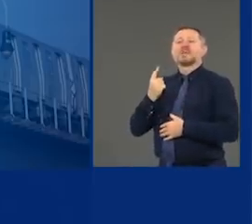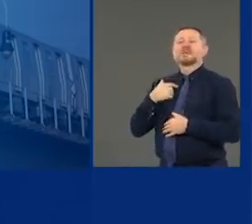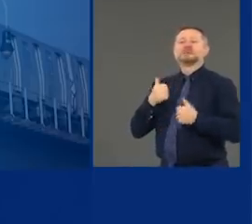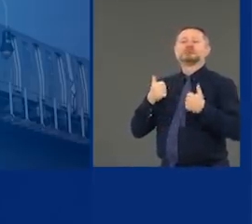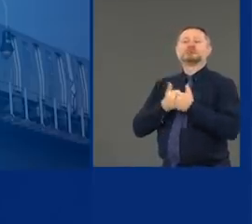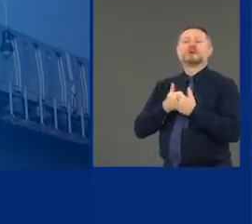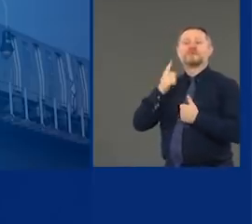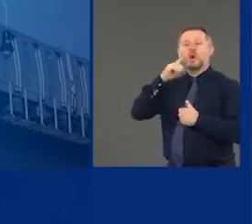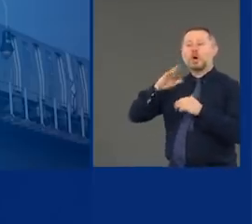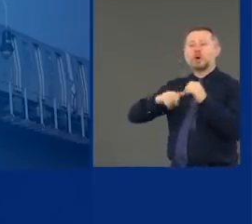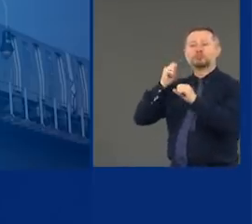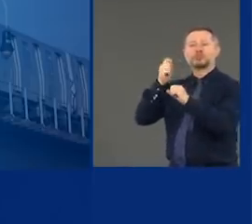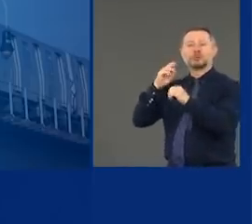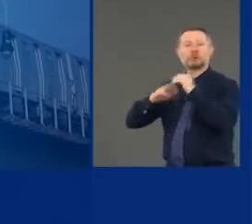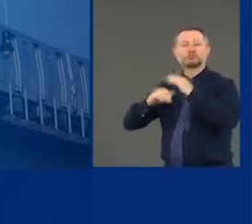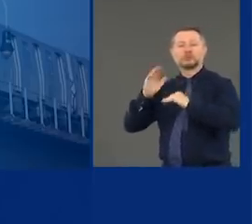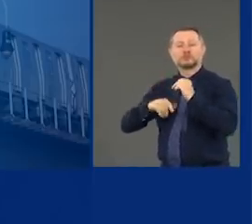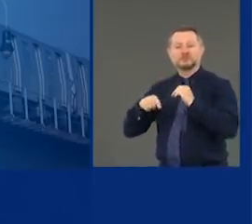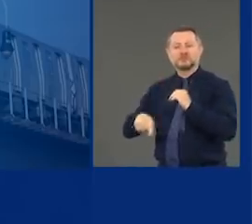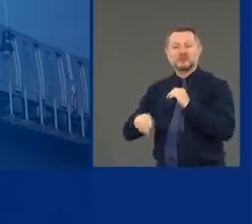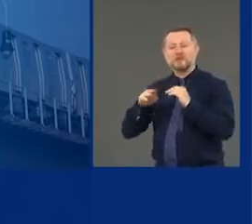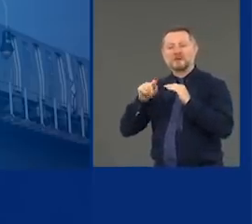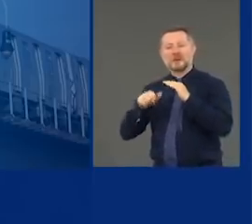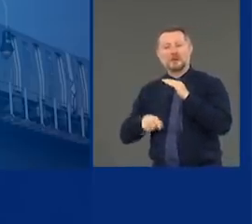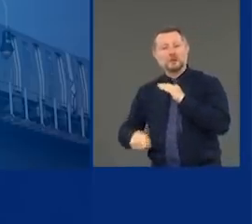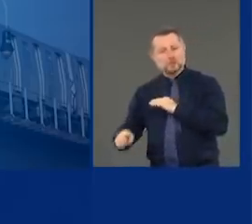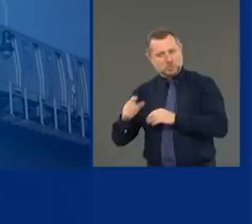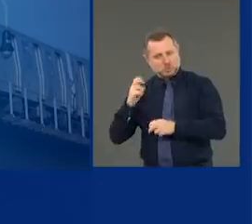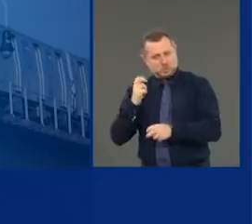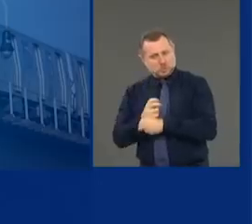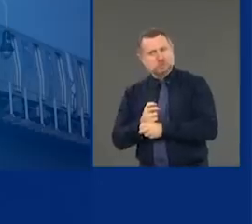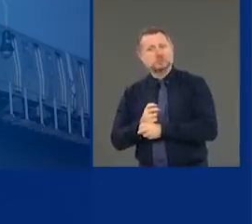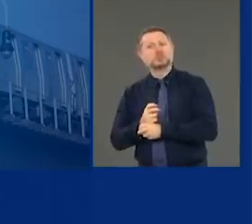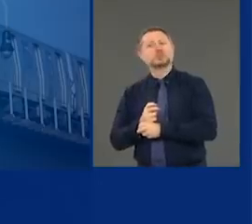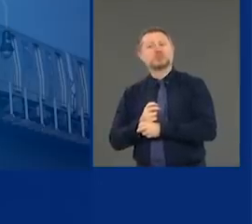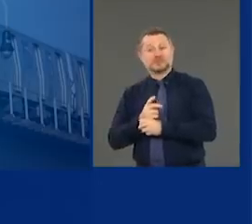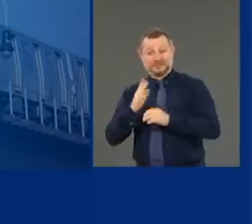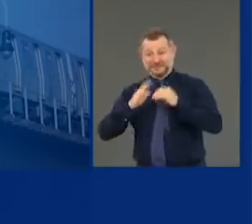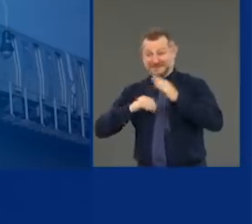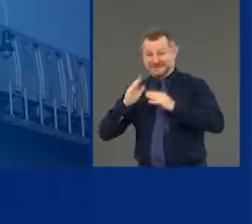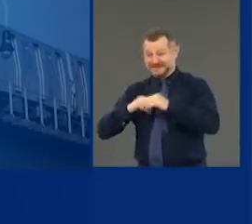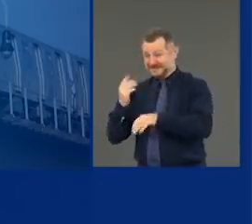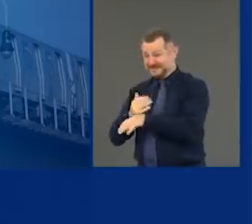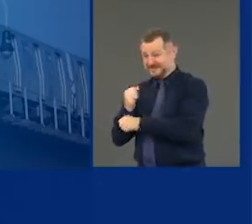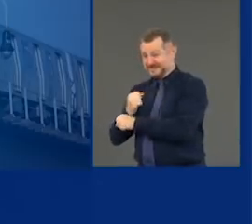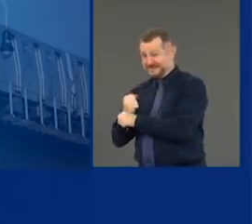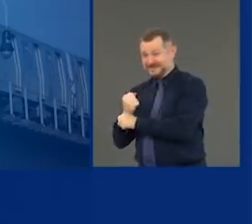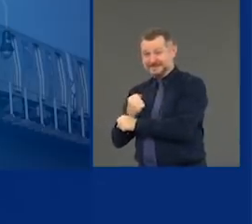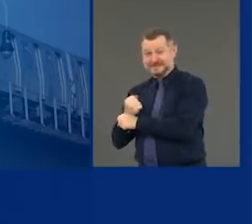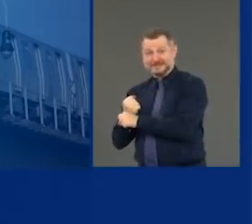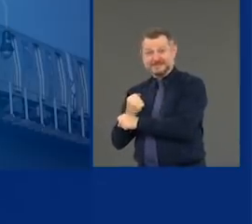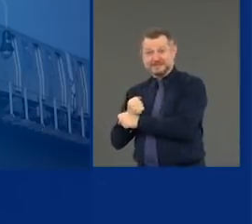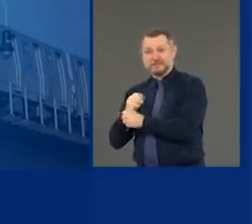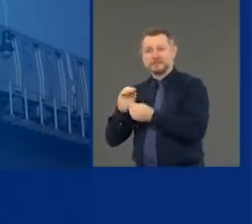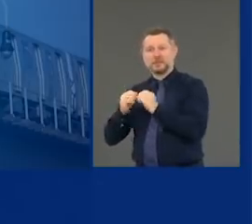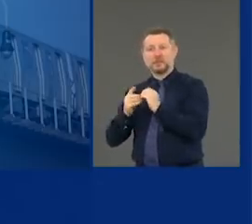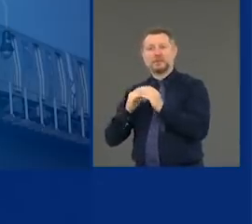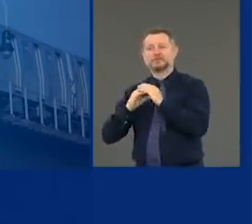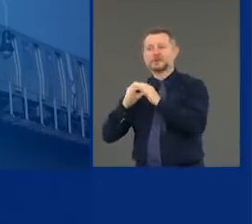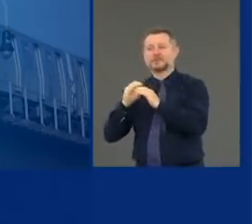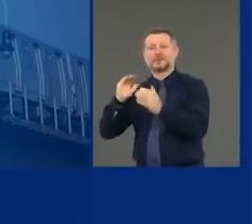construction is to do construction, you have to reduce the train usage. You reduce the train usage,